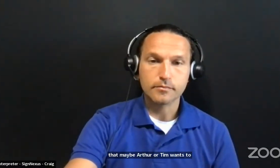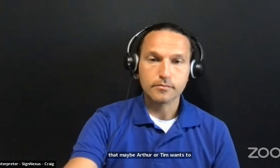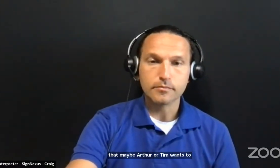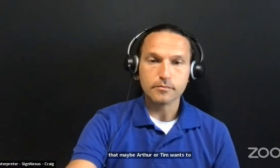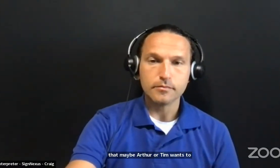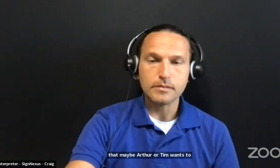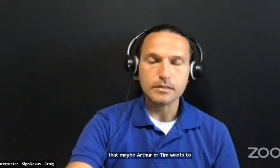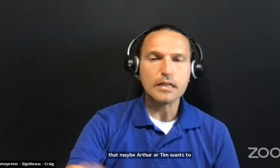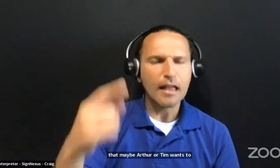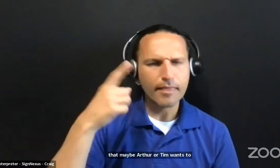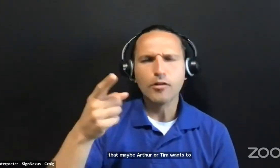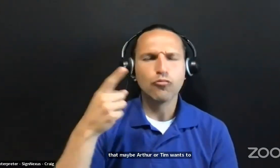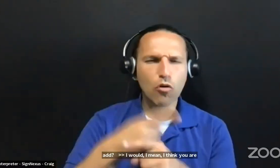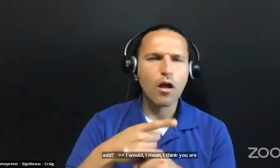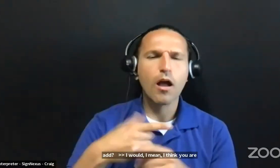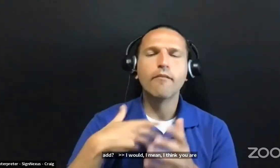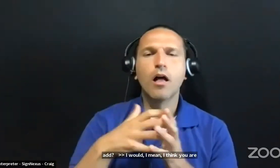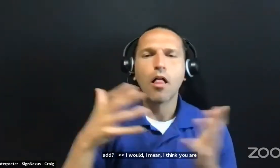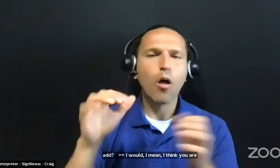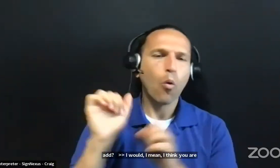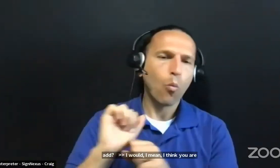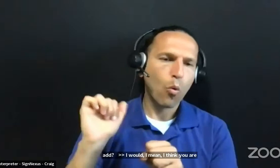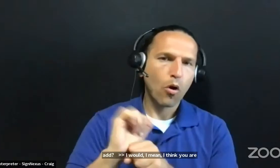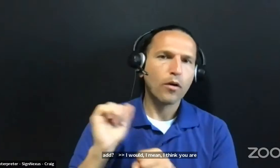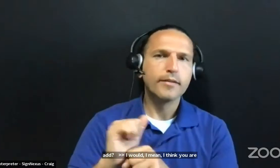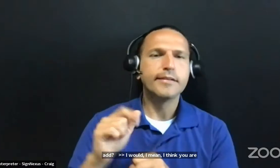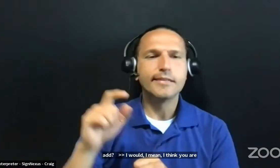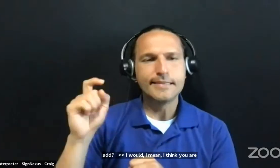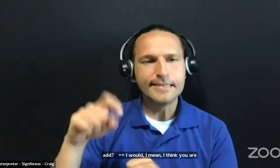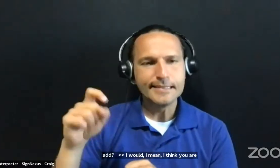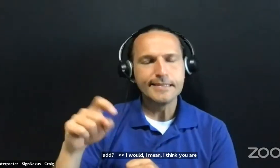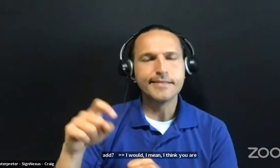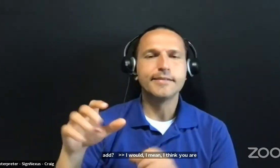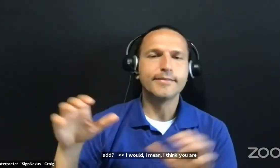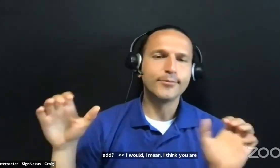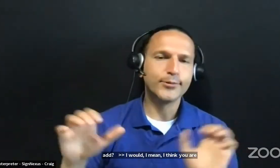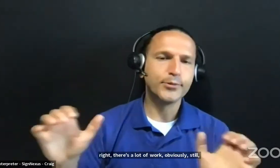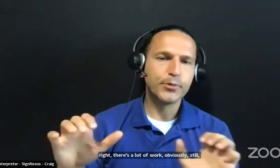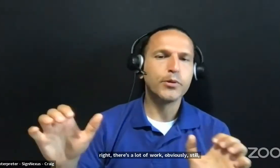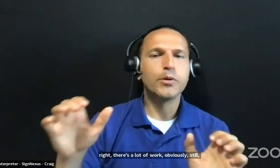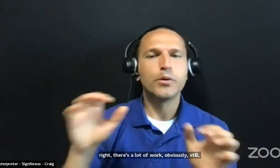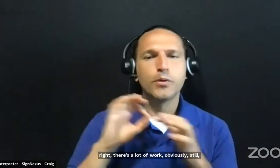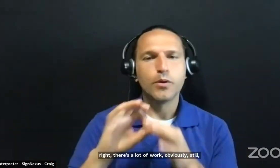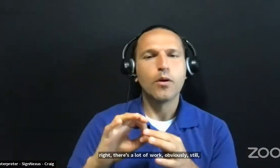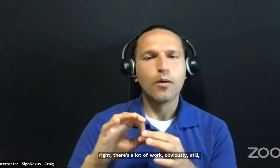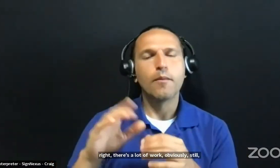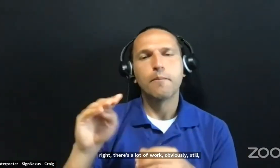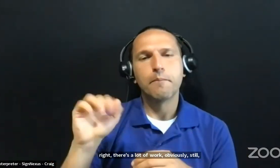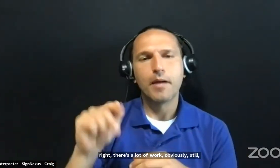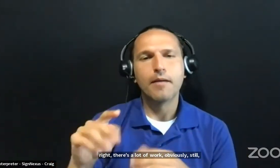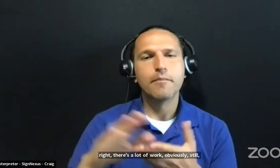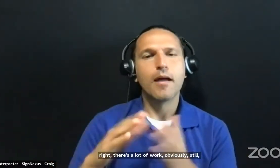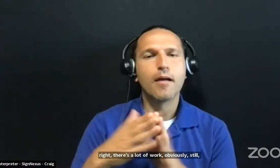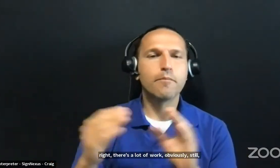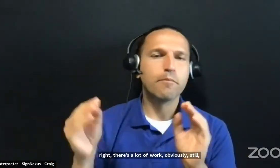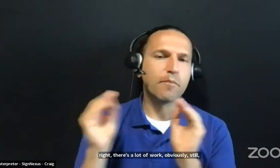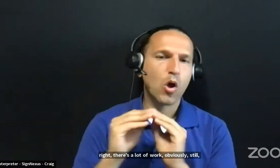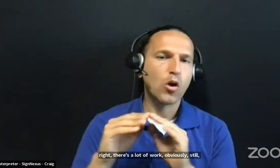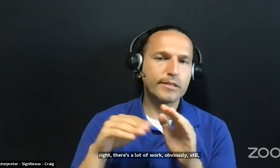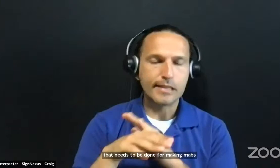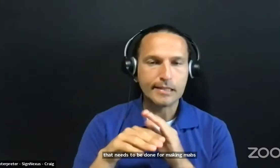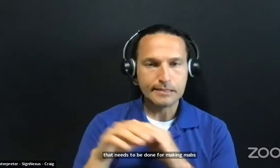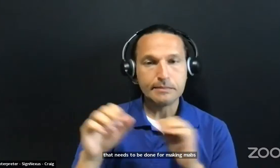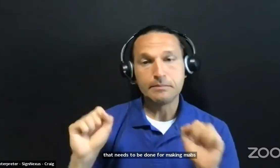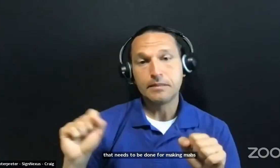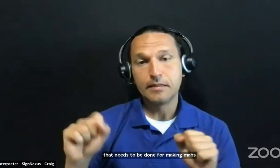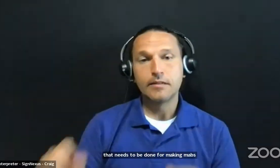I think you're right. There's a lot of work obviously still needs to be done for making maps more accessible, but a lot of it